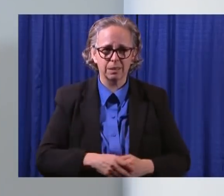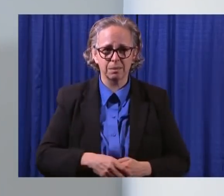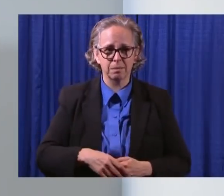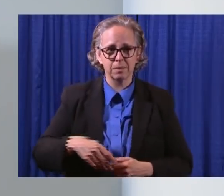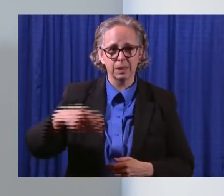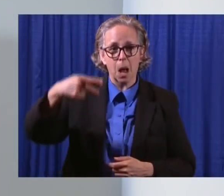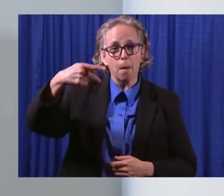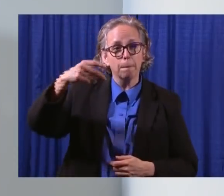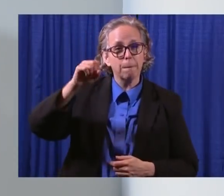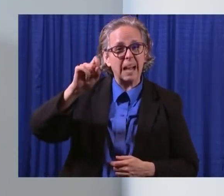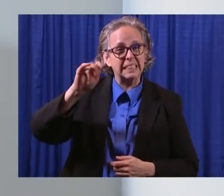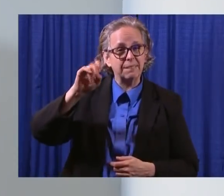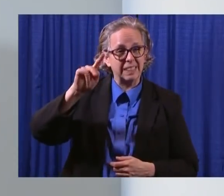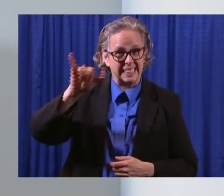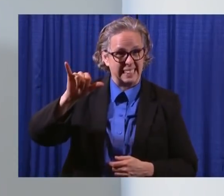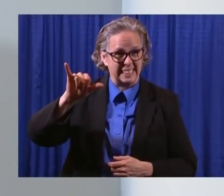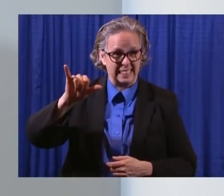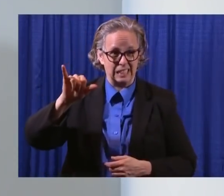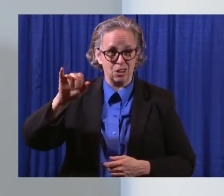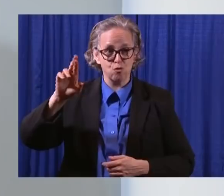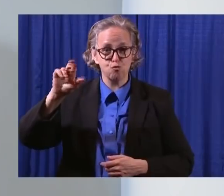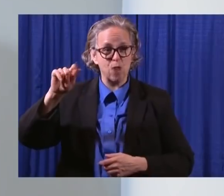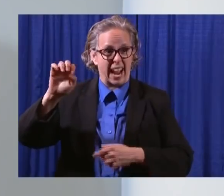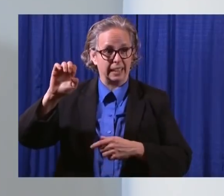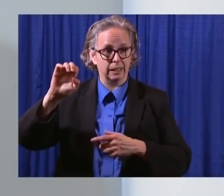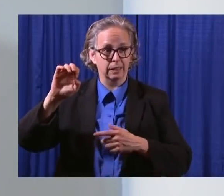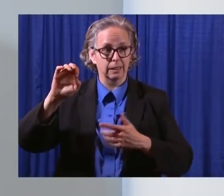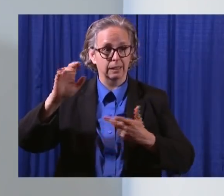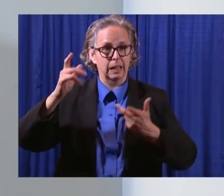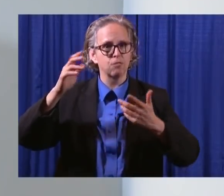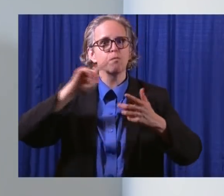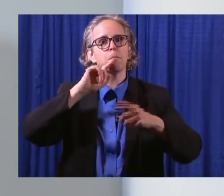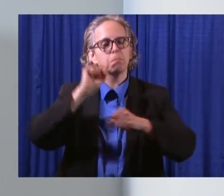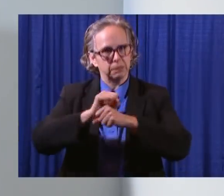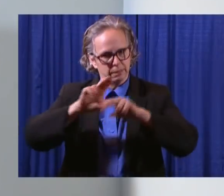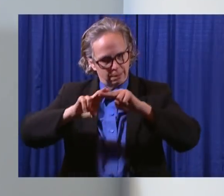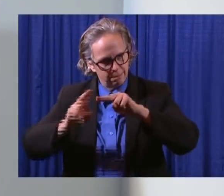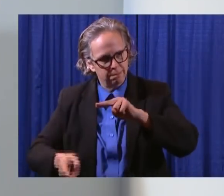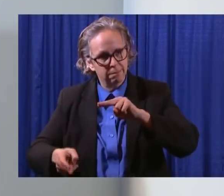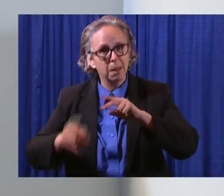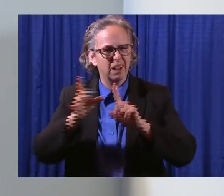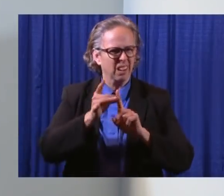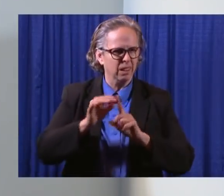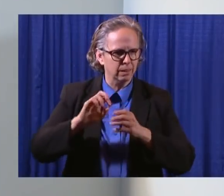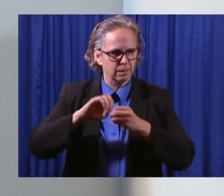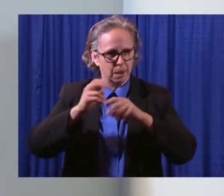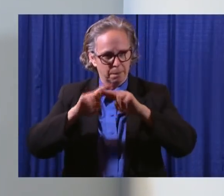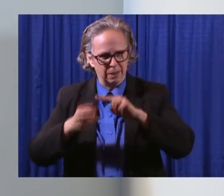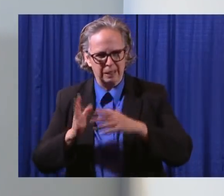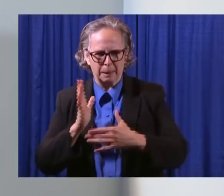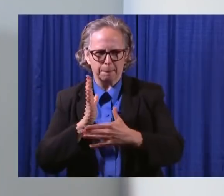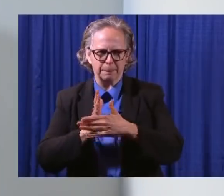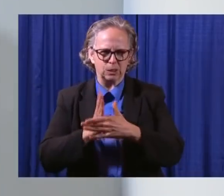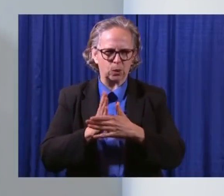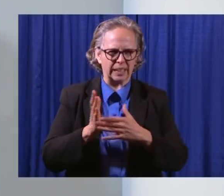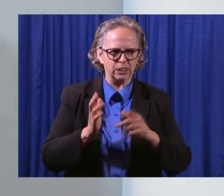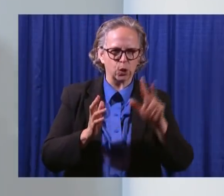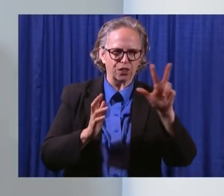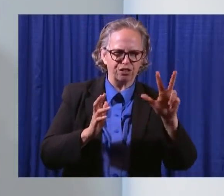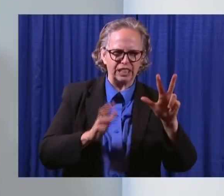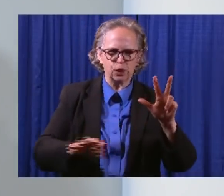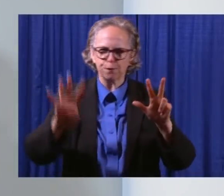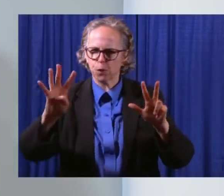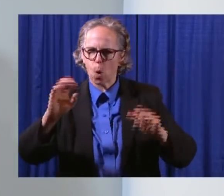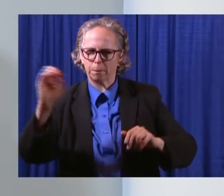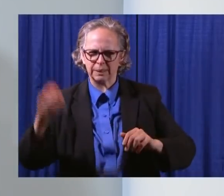has declined since we've increased testing, but it's remained between 4 and 6% since late May. So we're right between 4